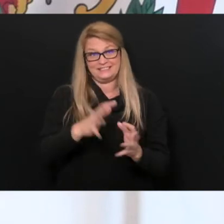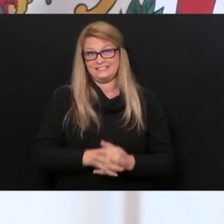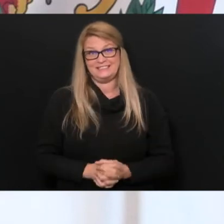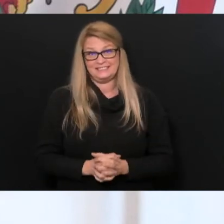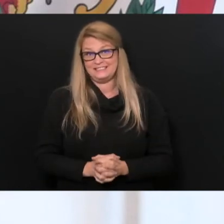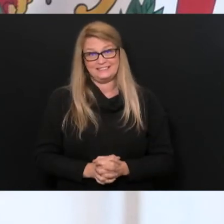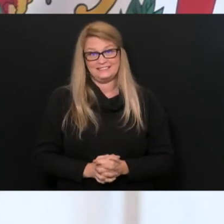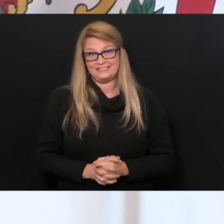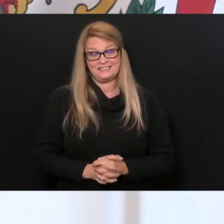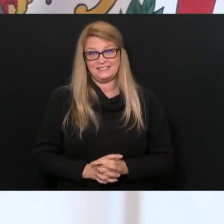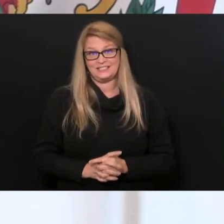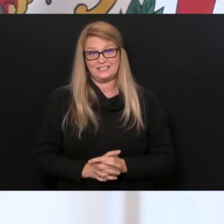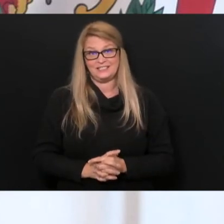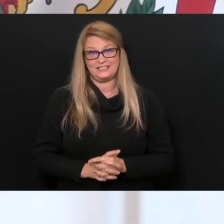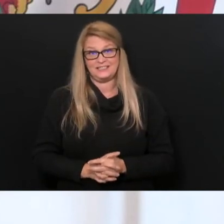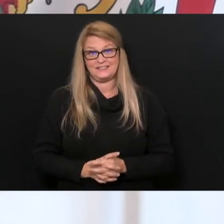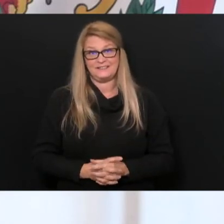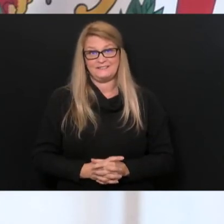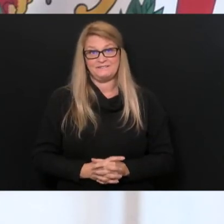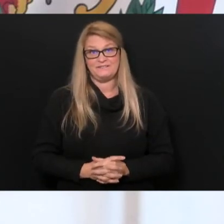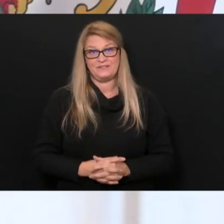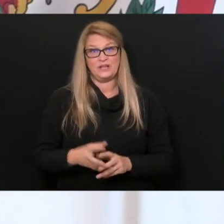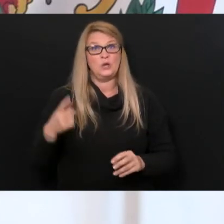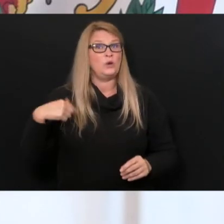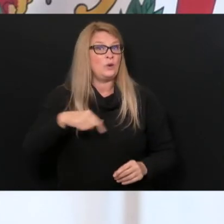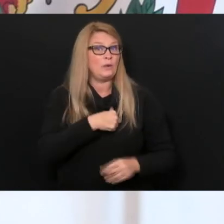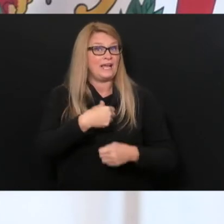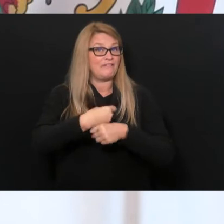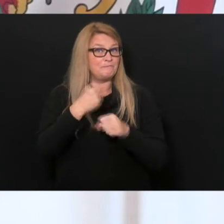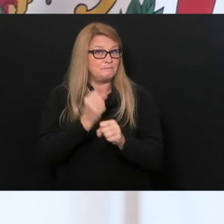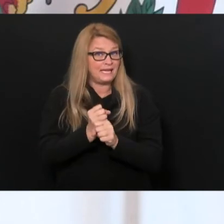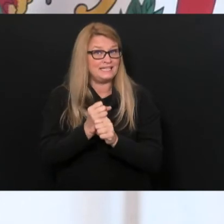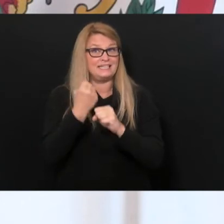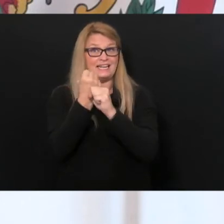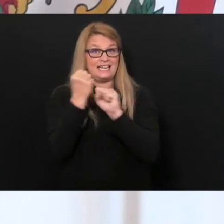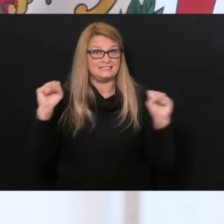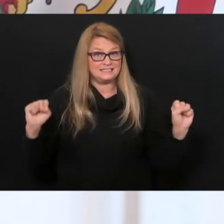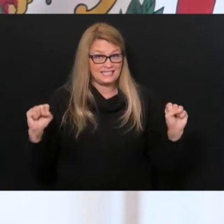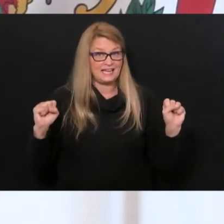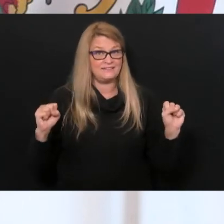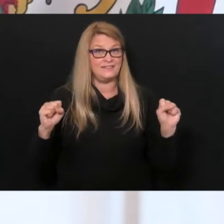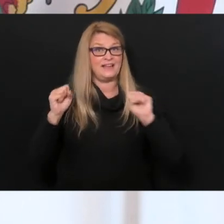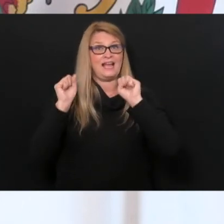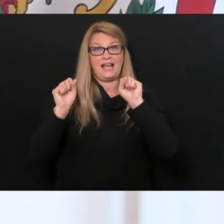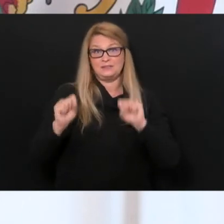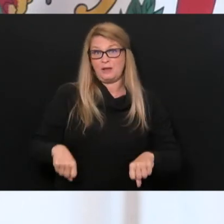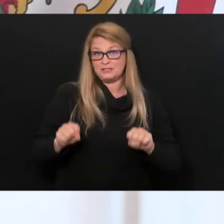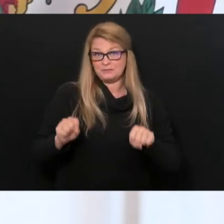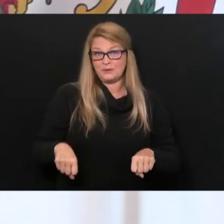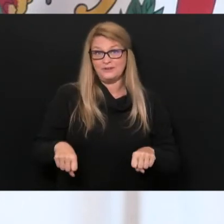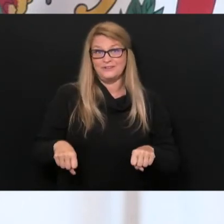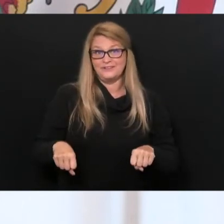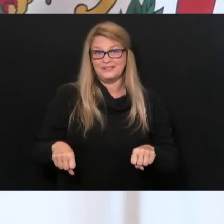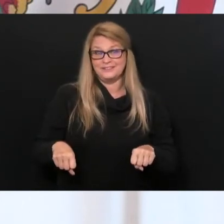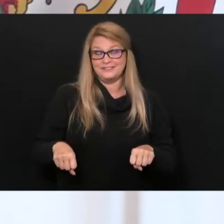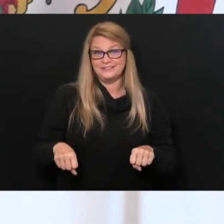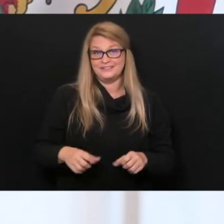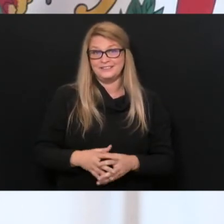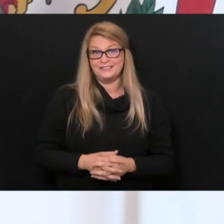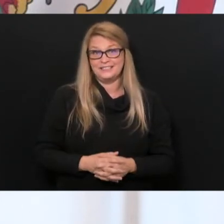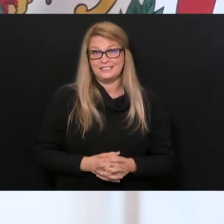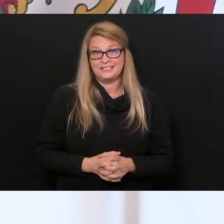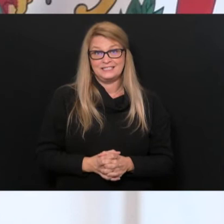loud, we have made it as safe as we could possibly make it in every way. And